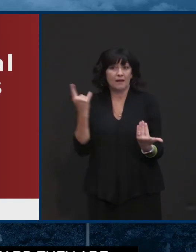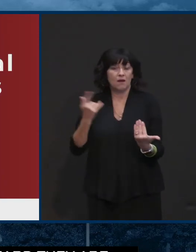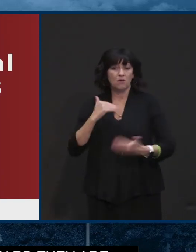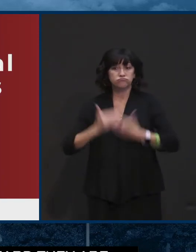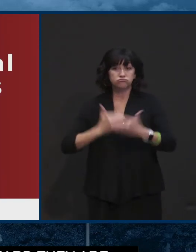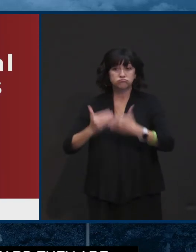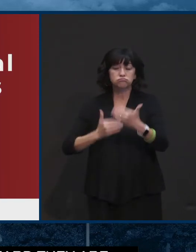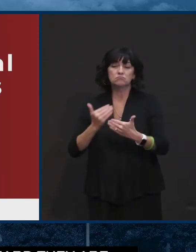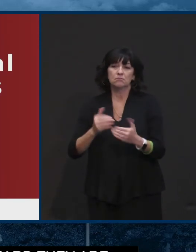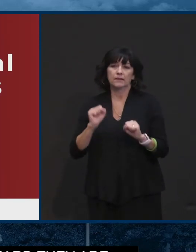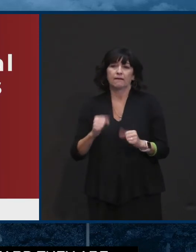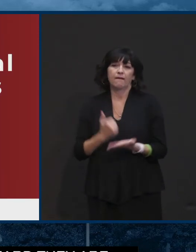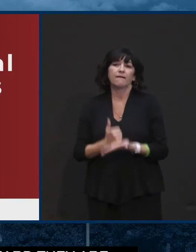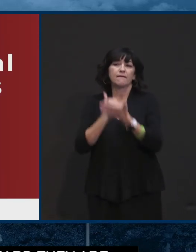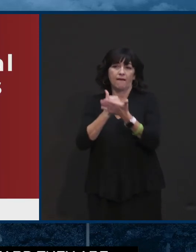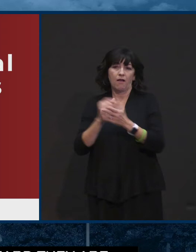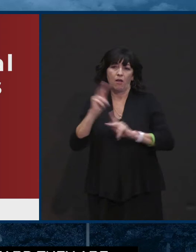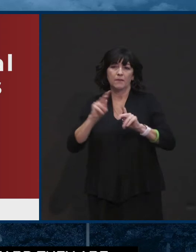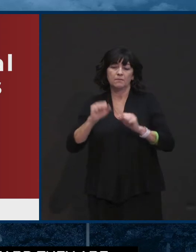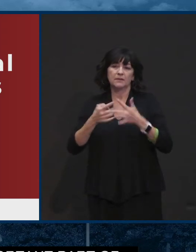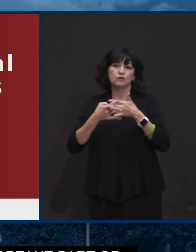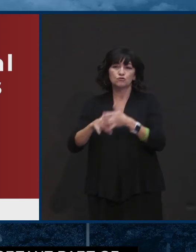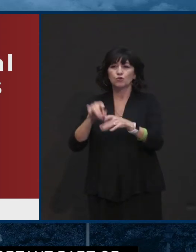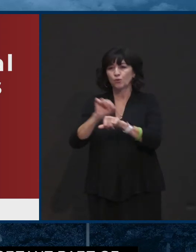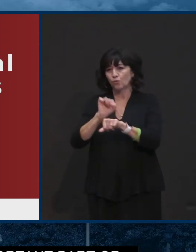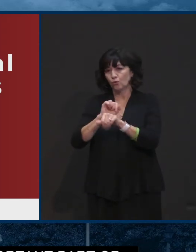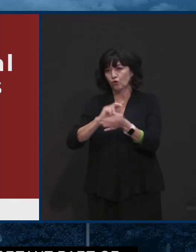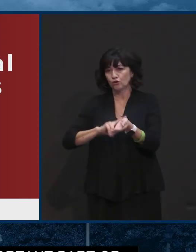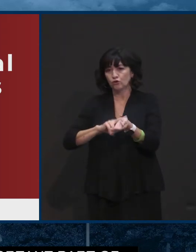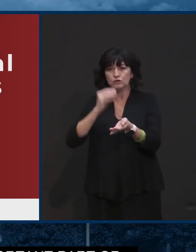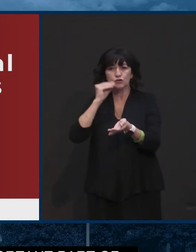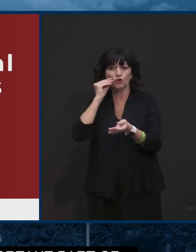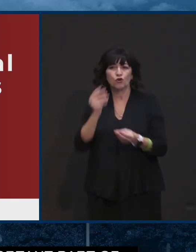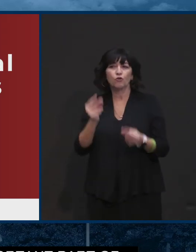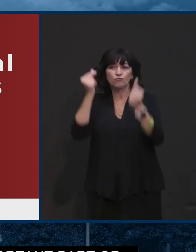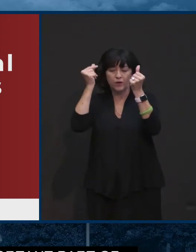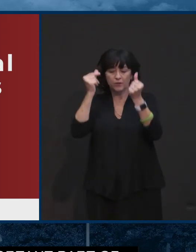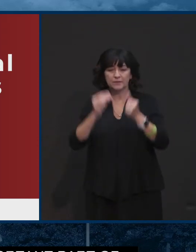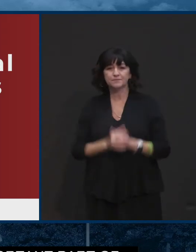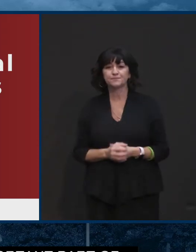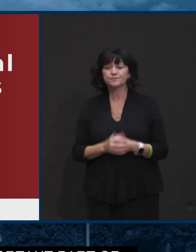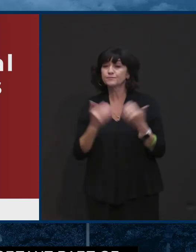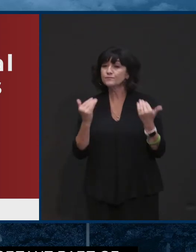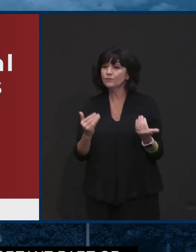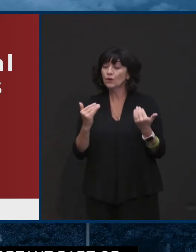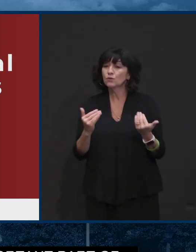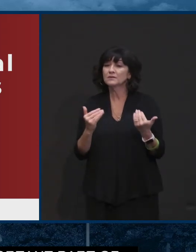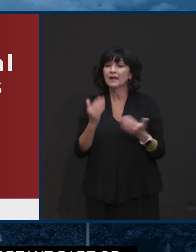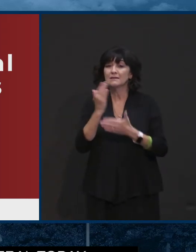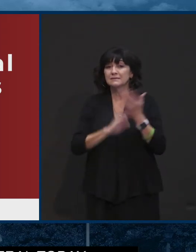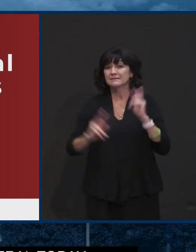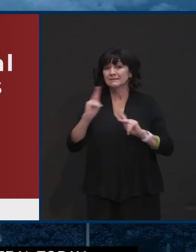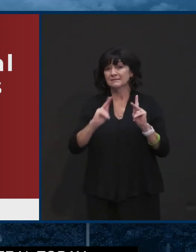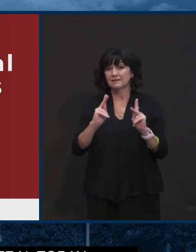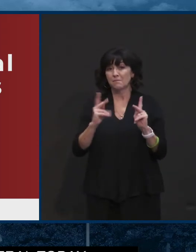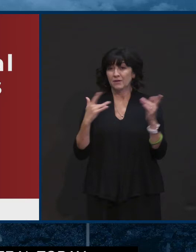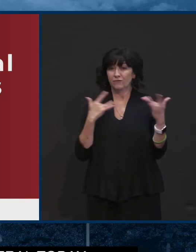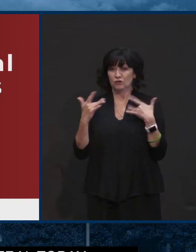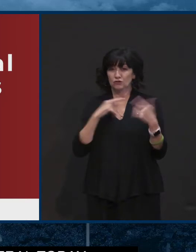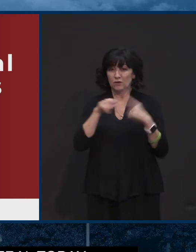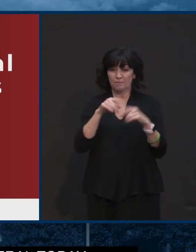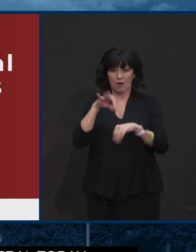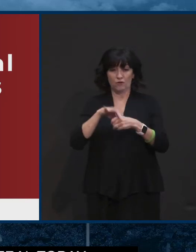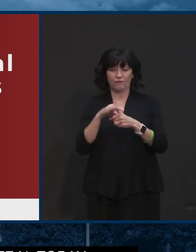of questions around voting and concerns that people had, so we thought we'd bring on Election Day in